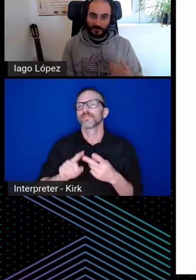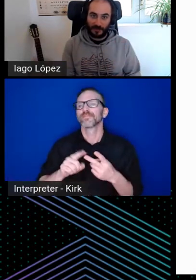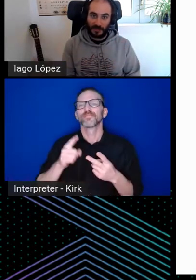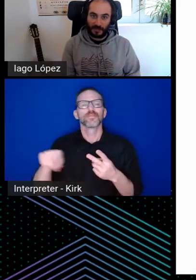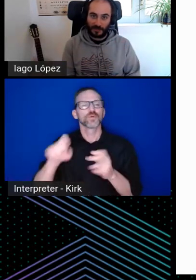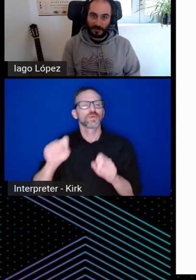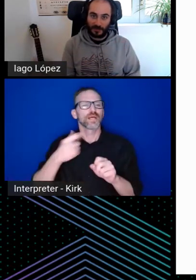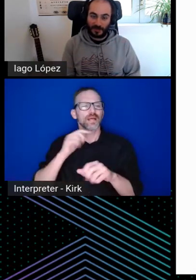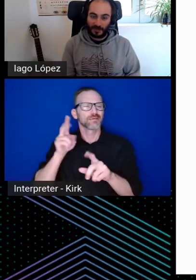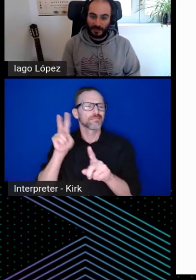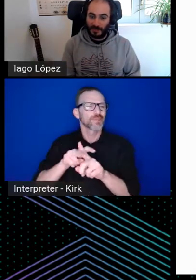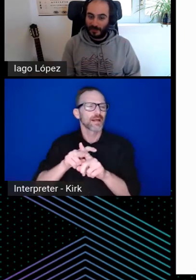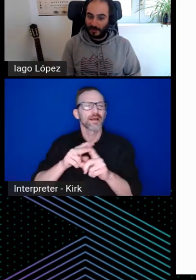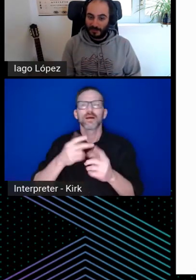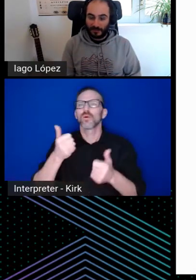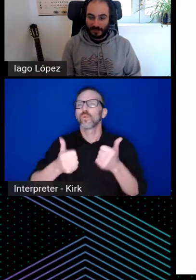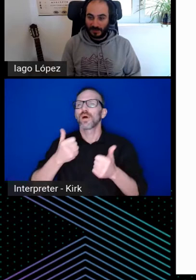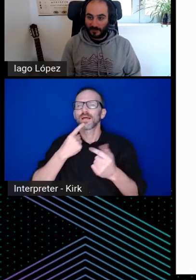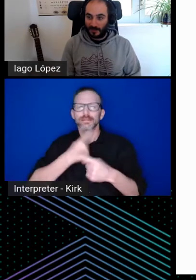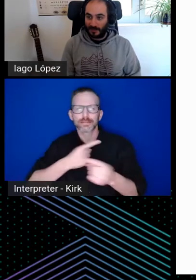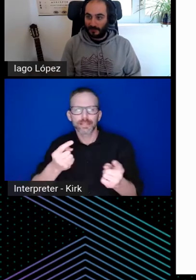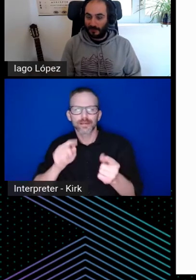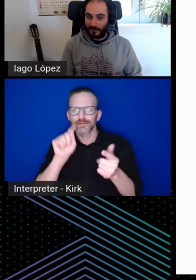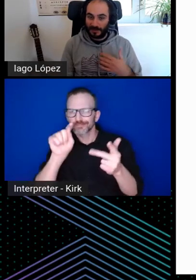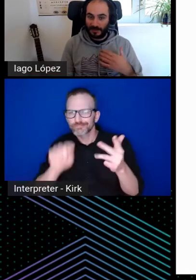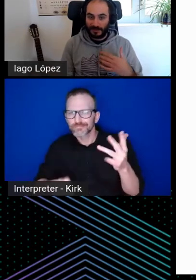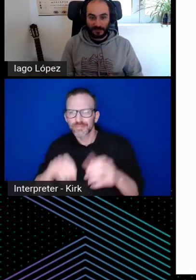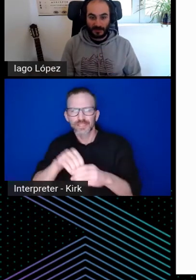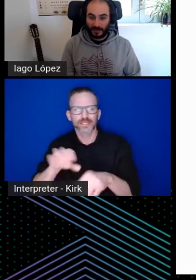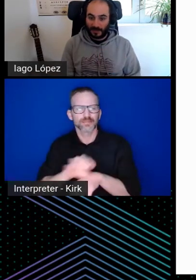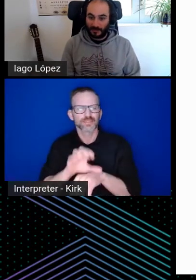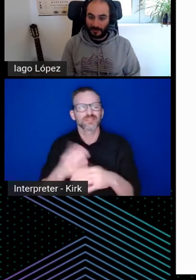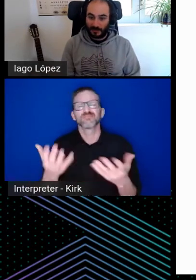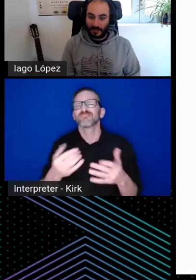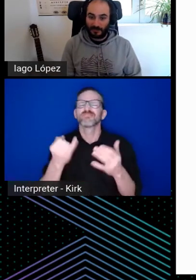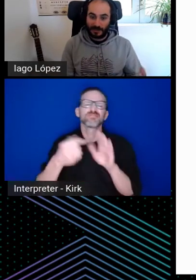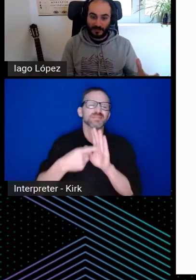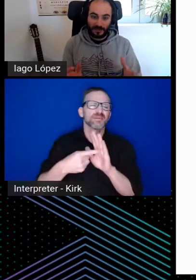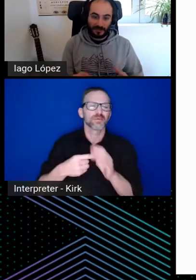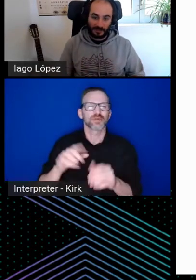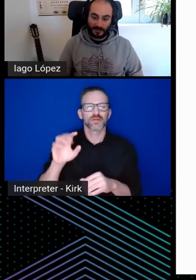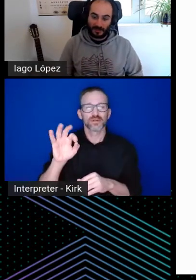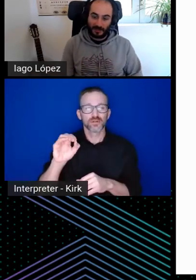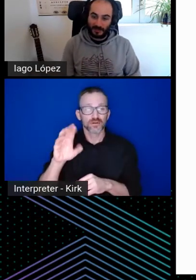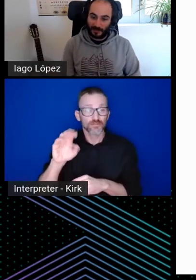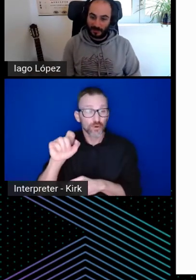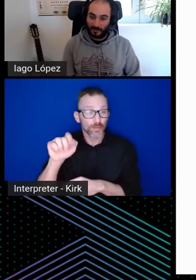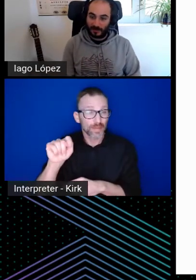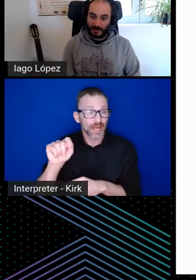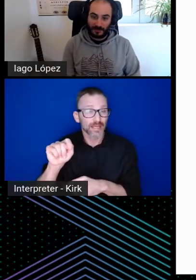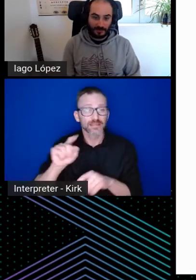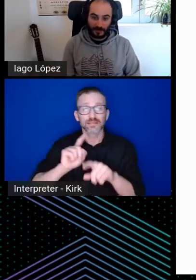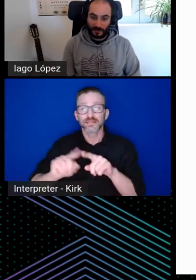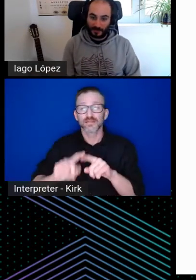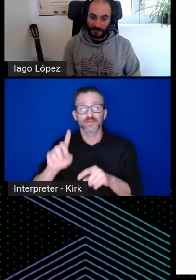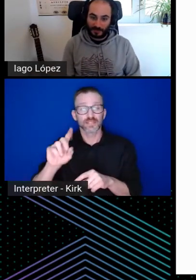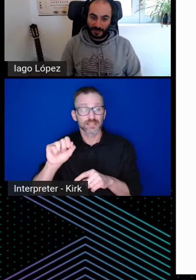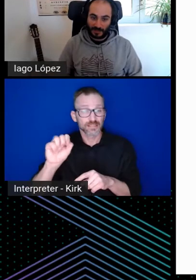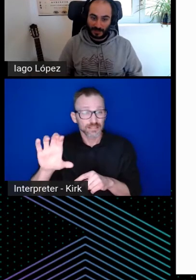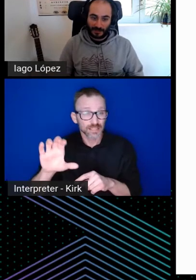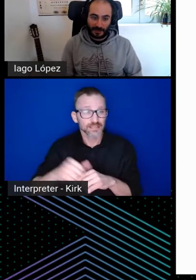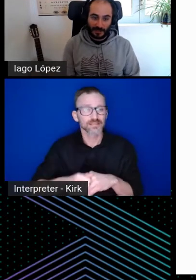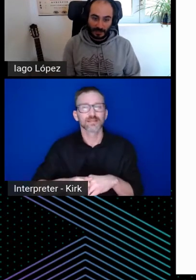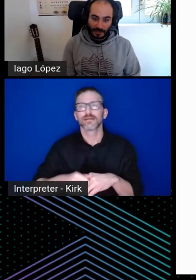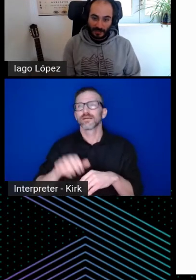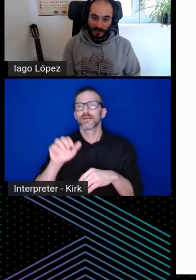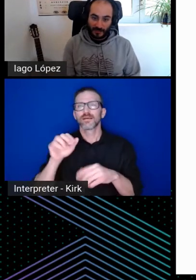declarative configuration to your machine. For example, you can format disks, or you can aggregate disks in a RAID or something like